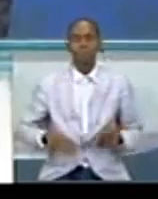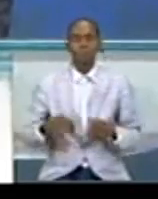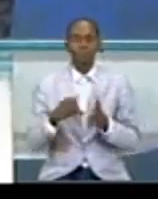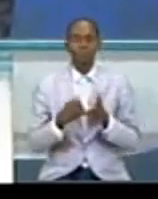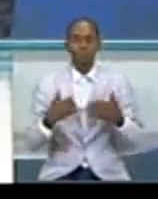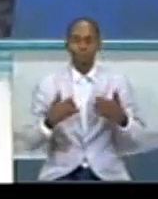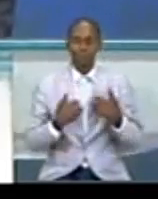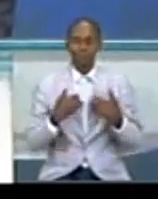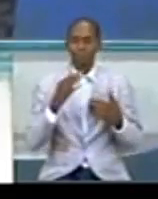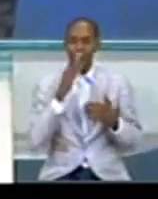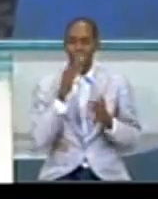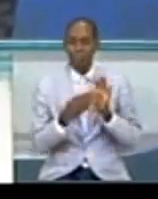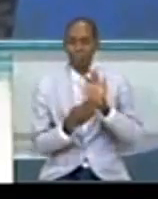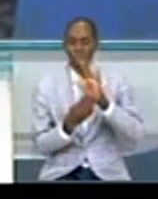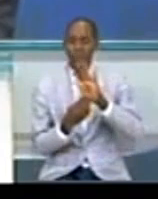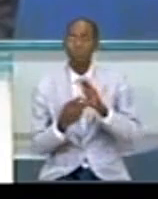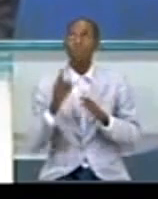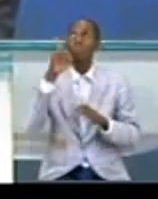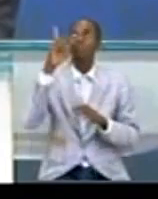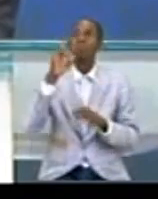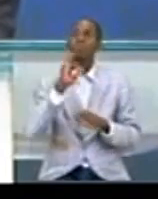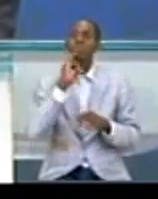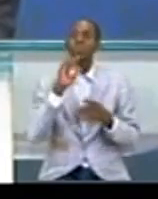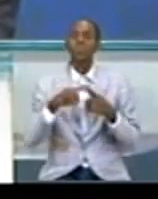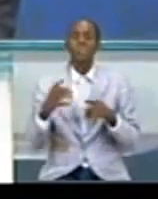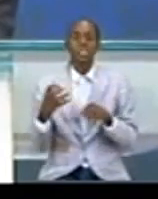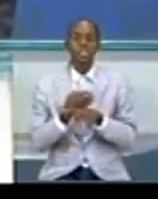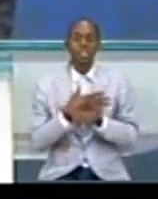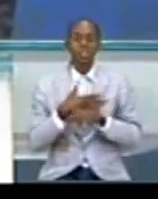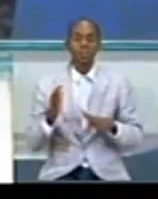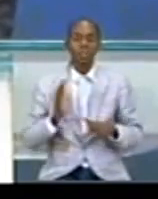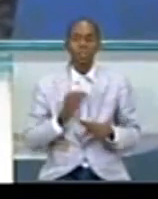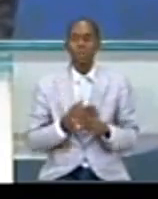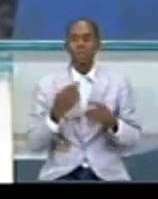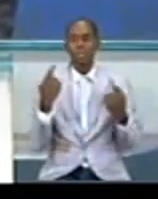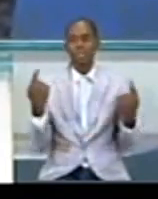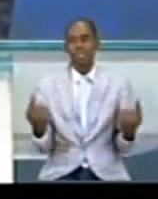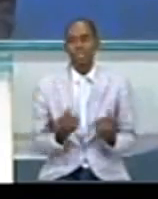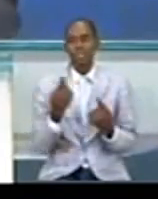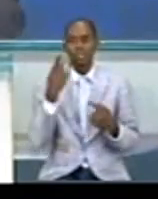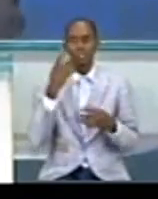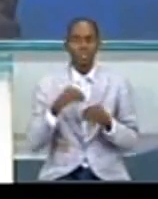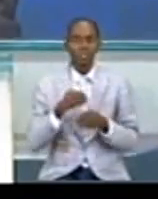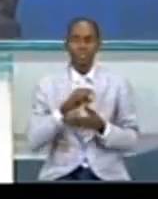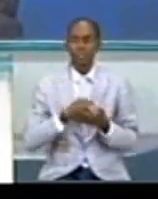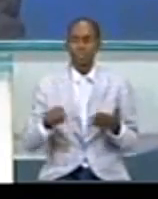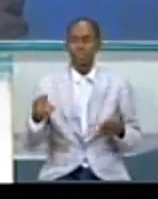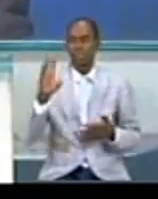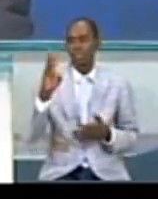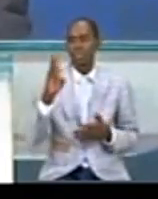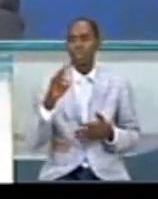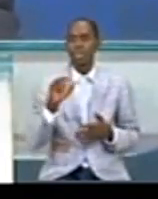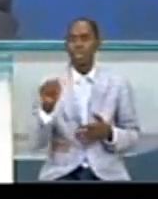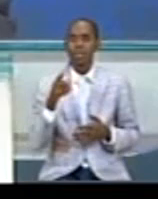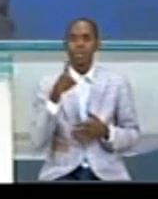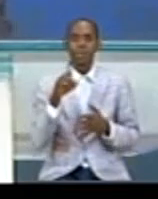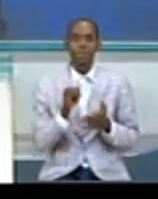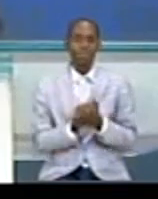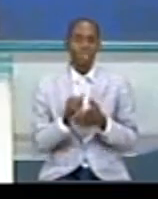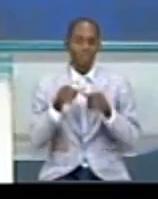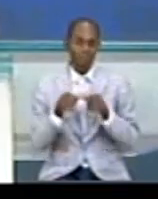to take away our sin. Look at verse 6. Whosoever abideth in